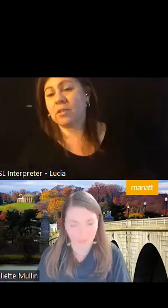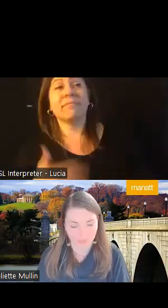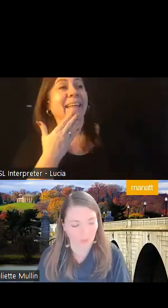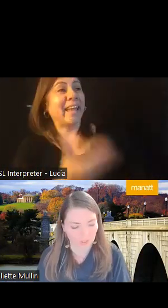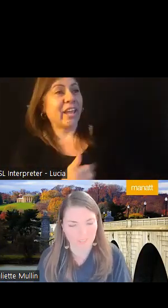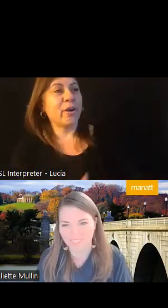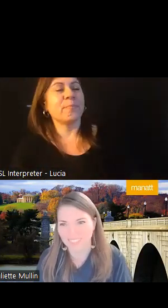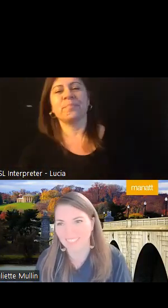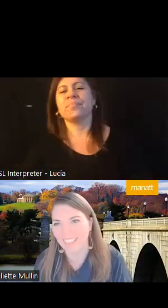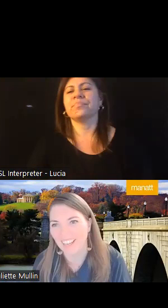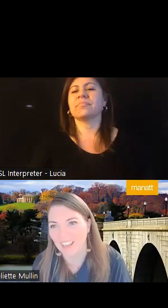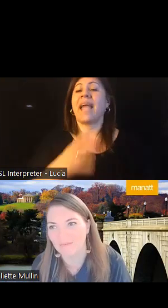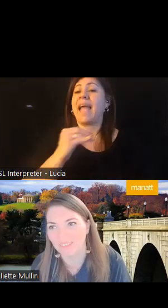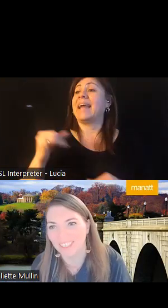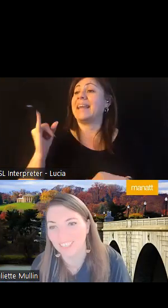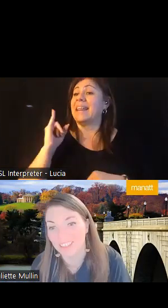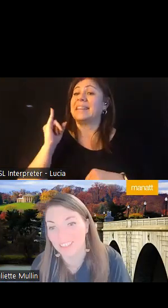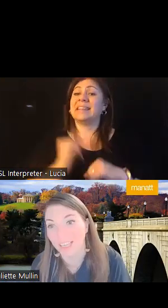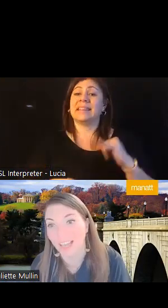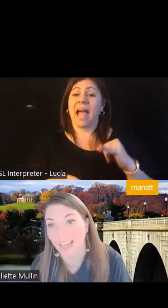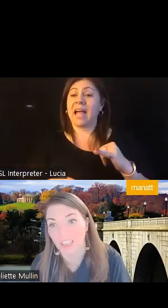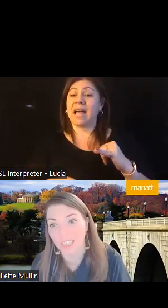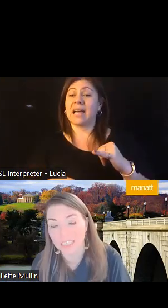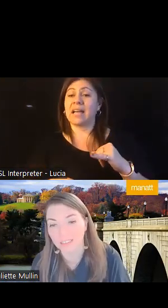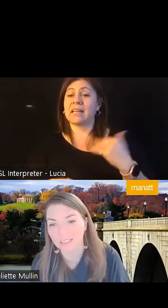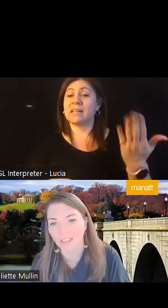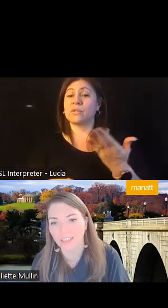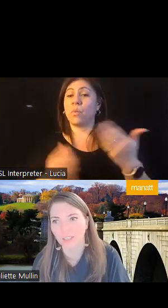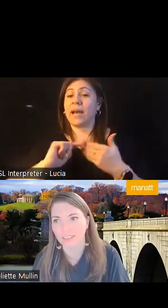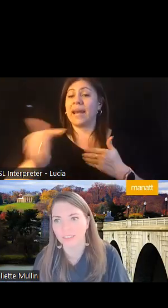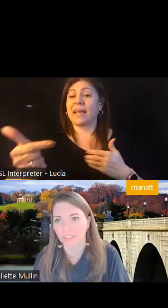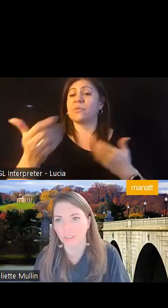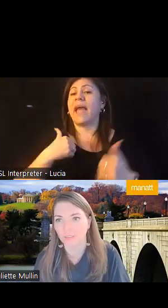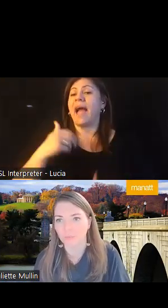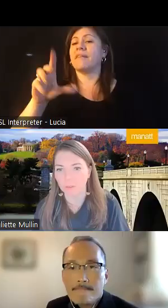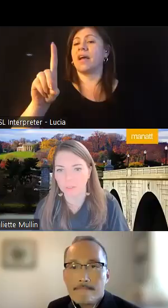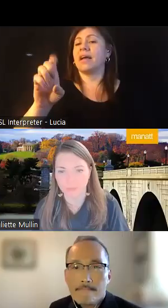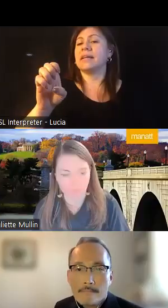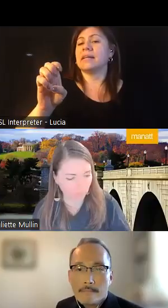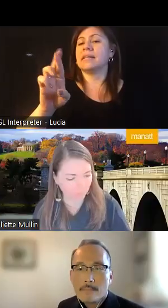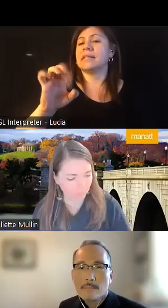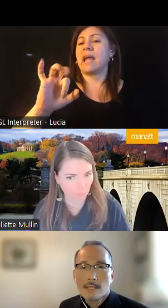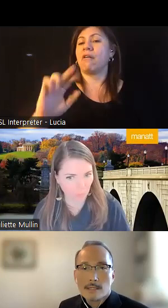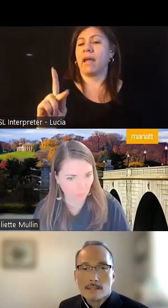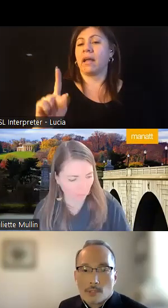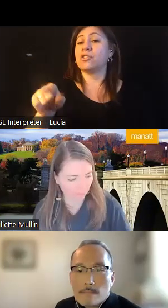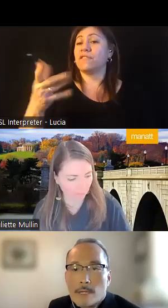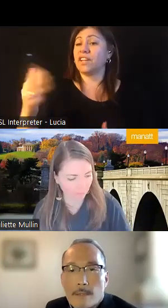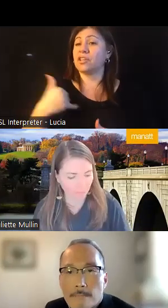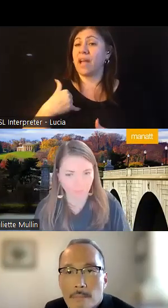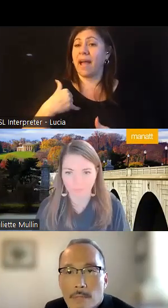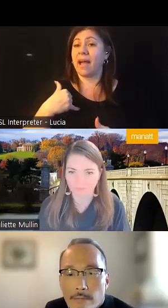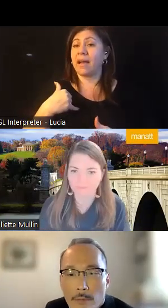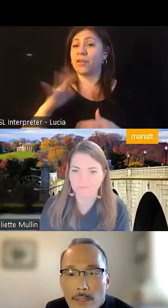line, of course. Next, we have Derek. Derek, if you'd like to take yourself off mute. Yeah, sure.